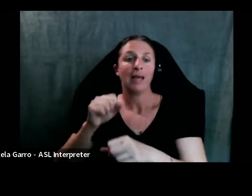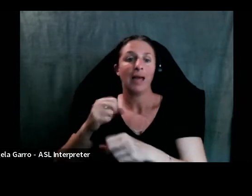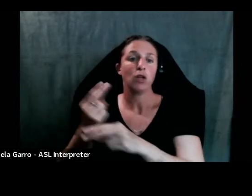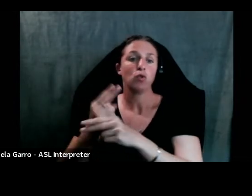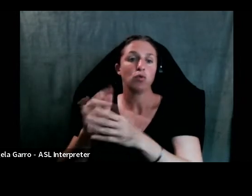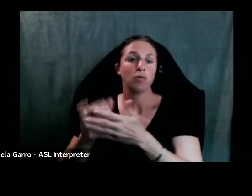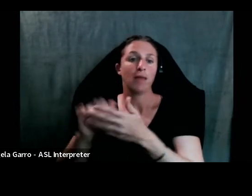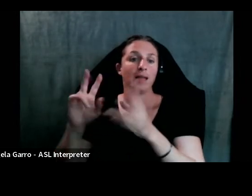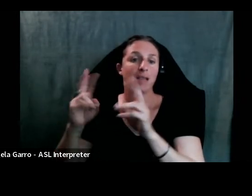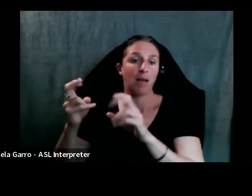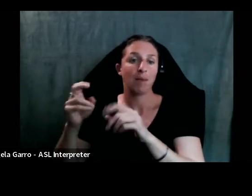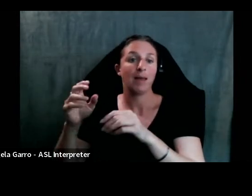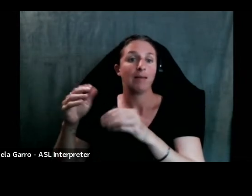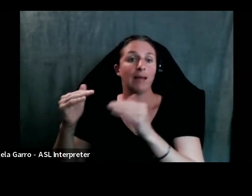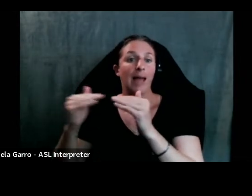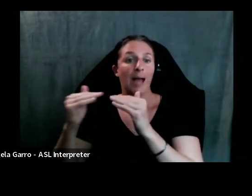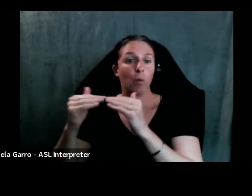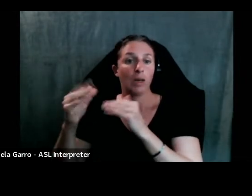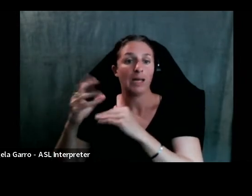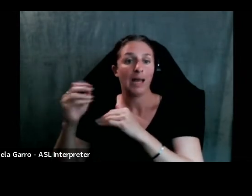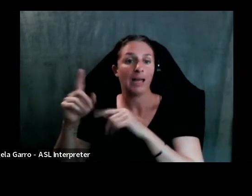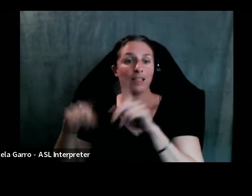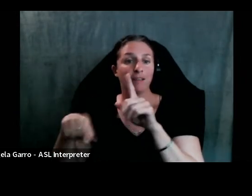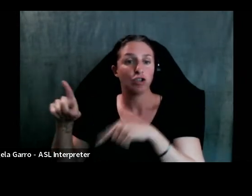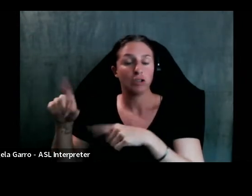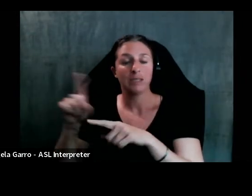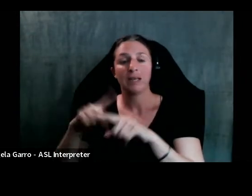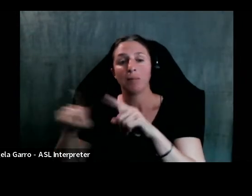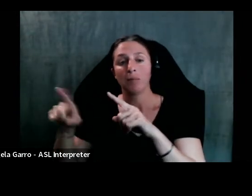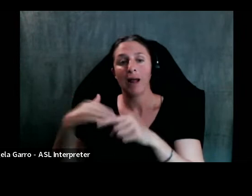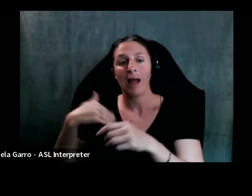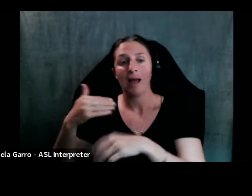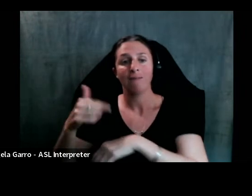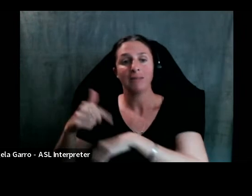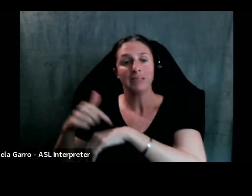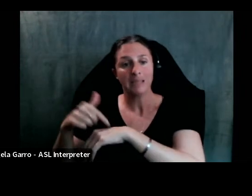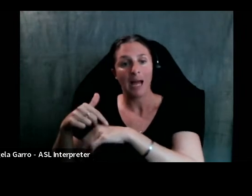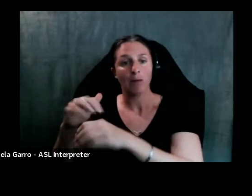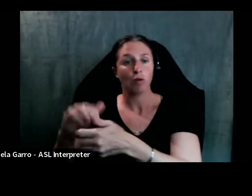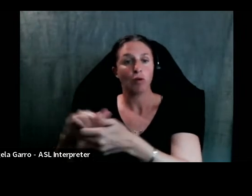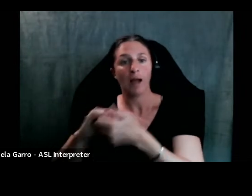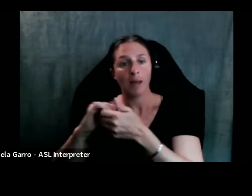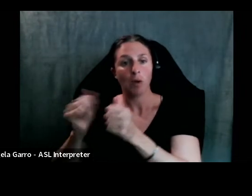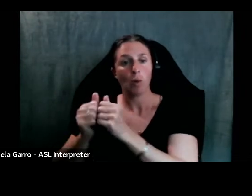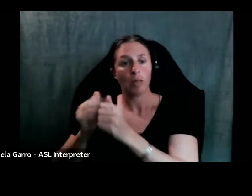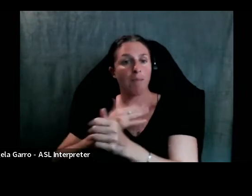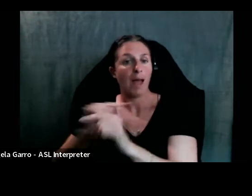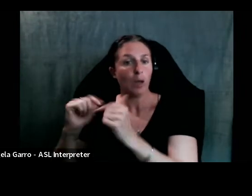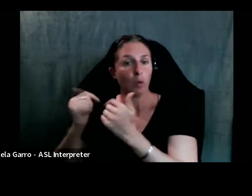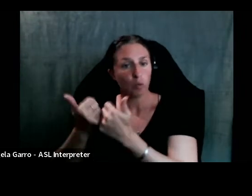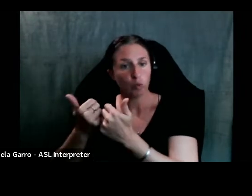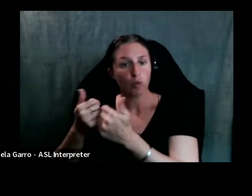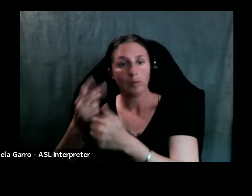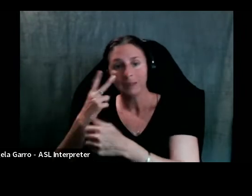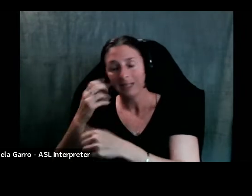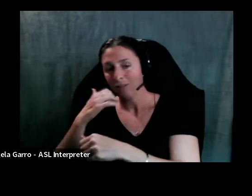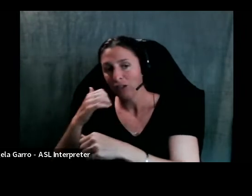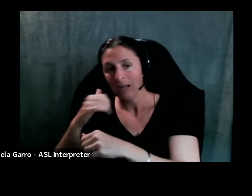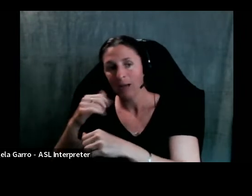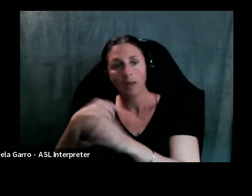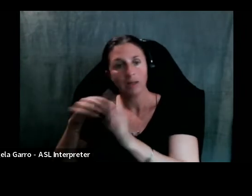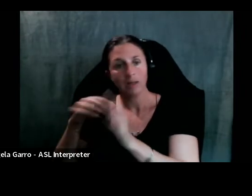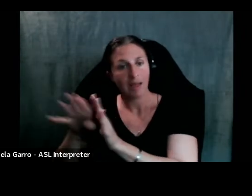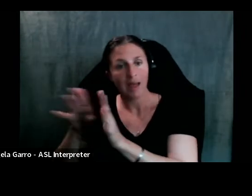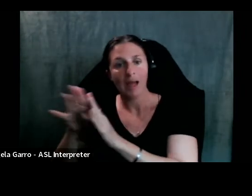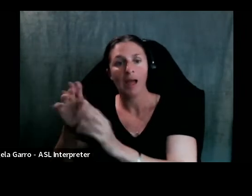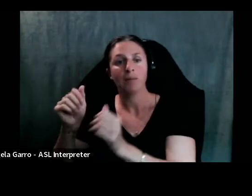learning, equity and diversity, but have some time to collaborate with my group that I see every day so we could develop each other. It was a safe space. So that was